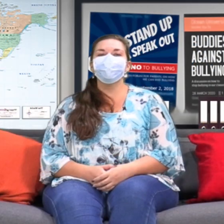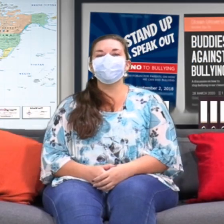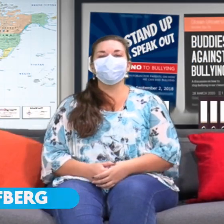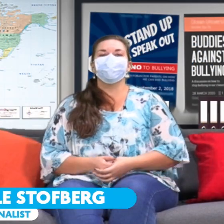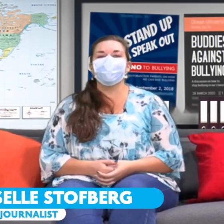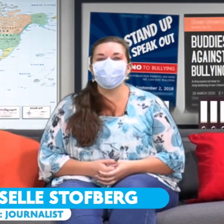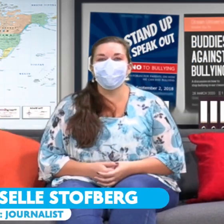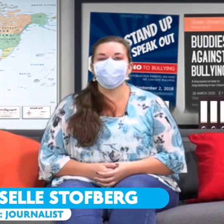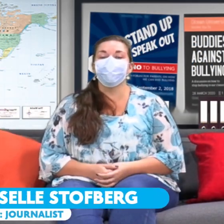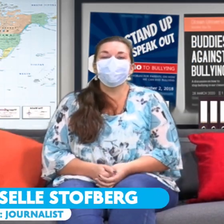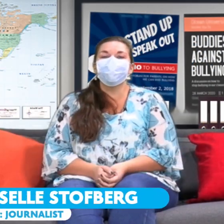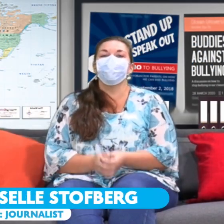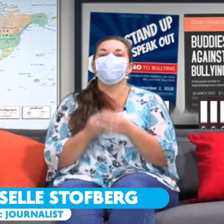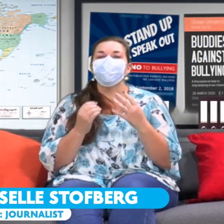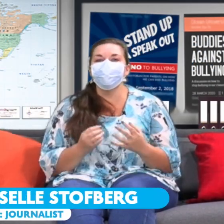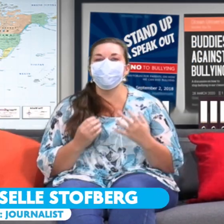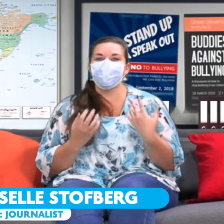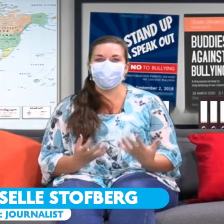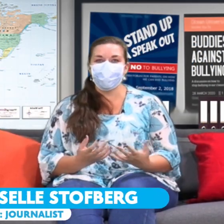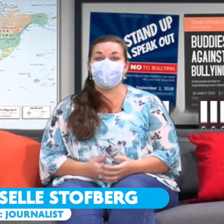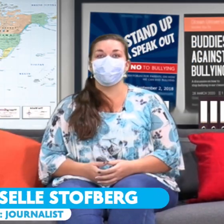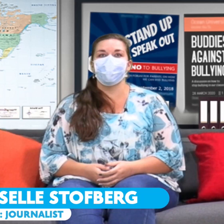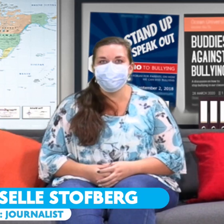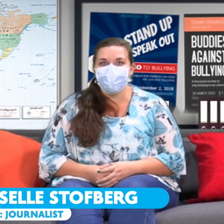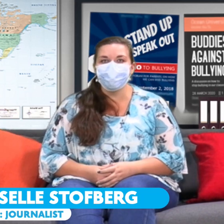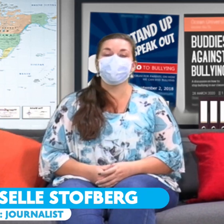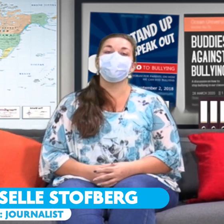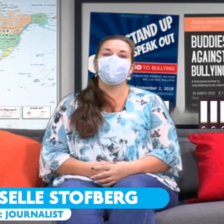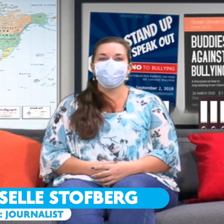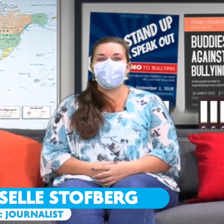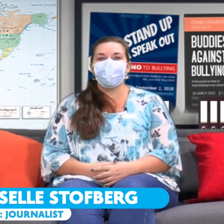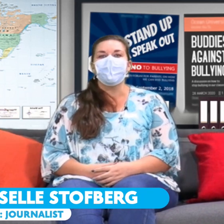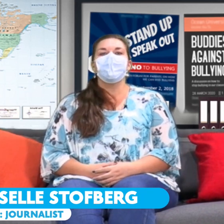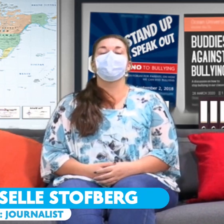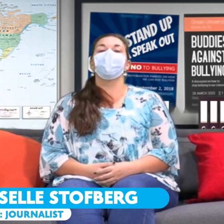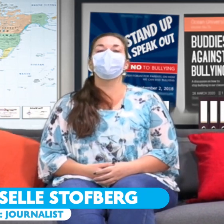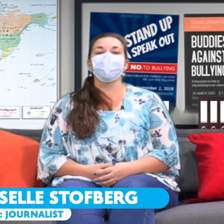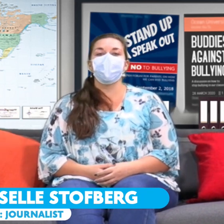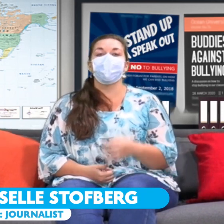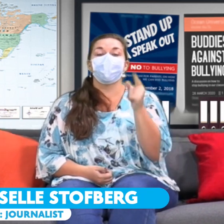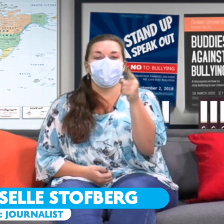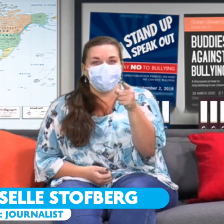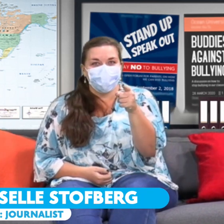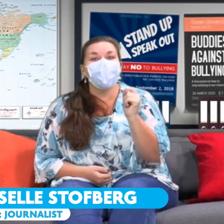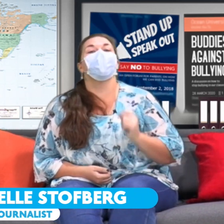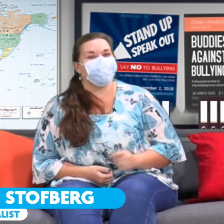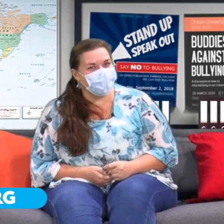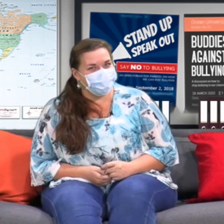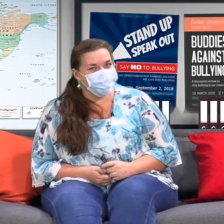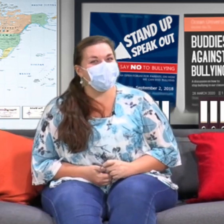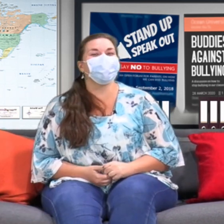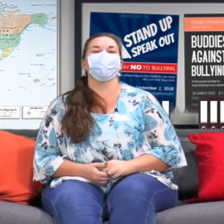Thank you, teacher Diergaard. What a wonderful lesson about numbers and place value. But always remember, you